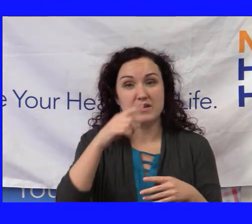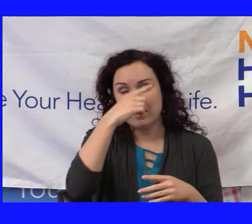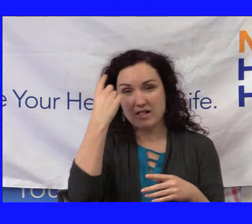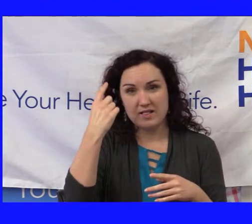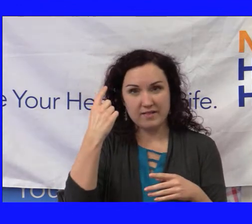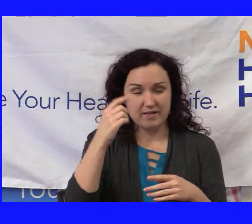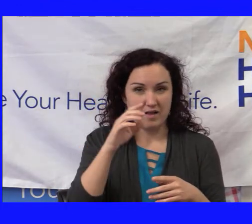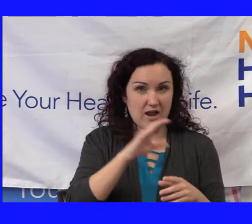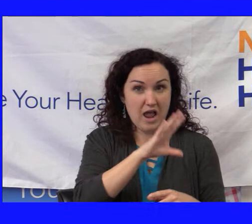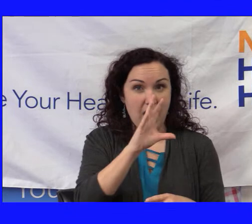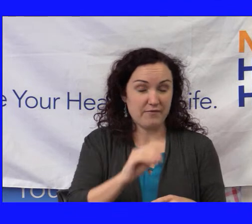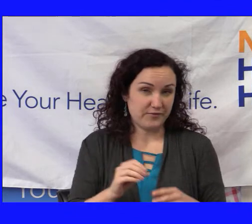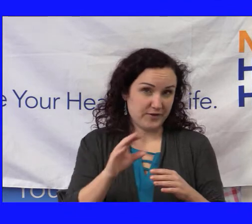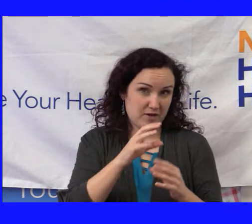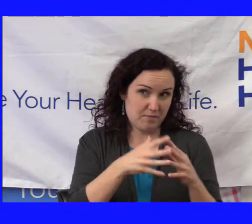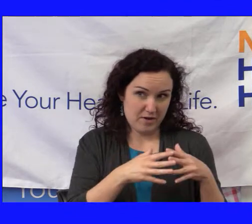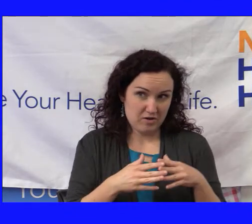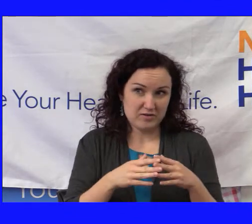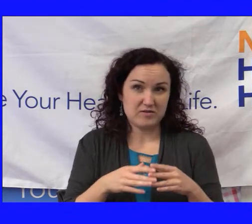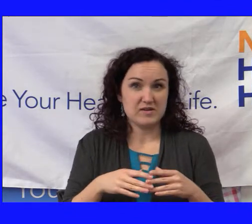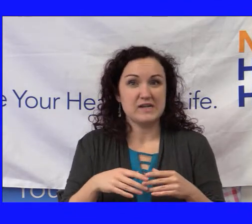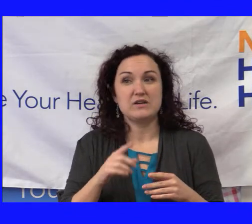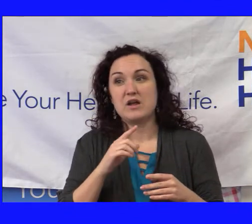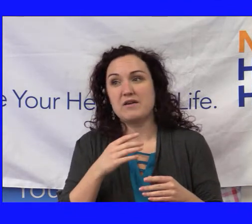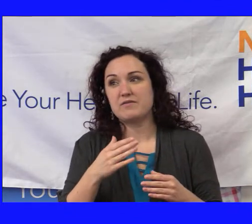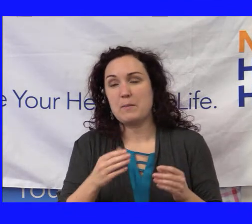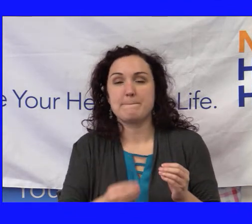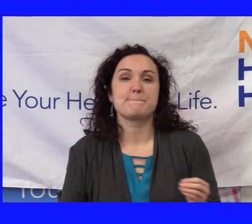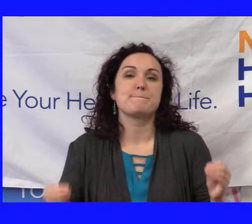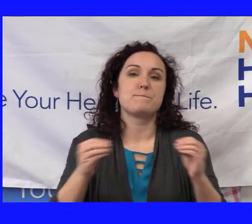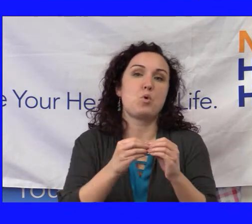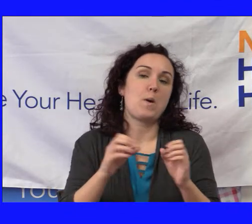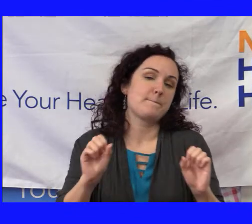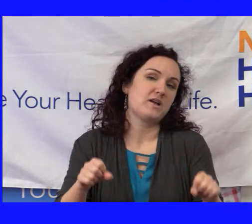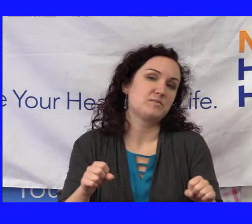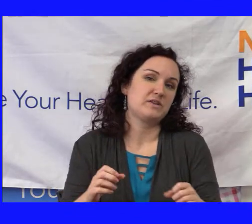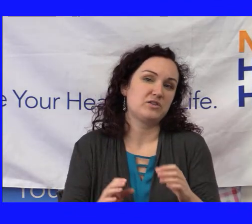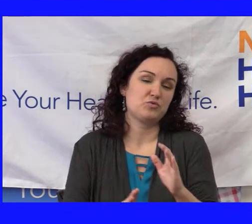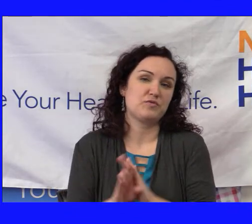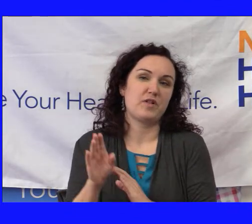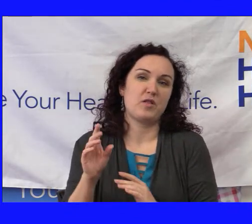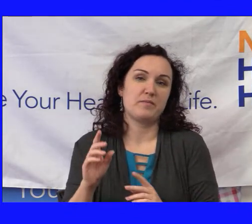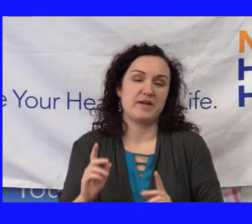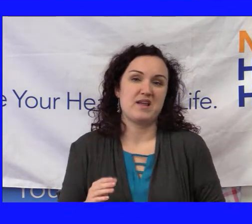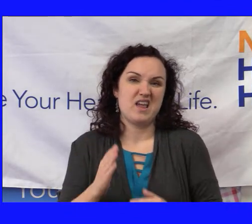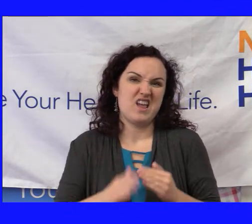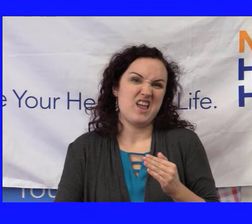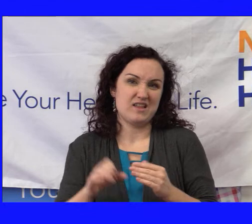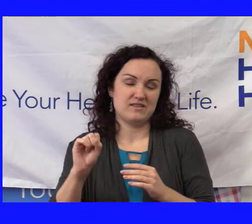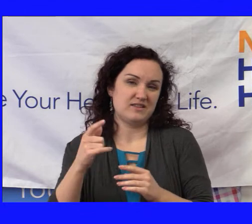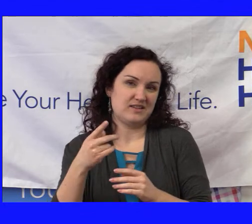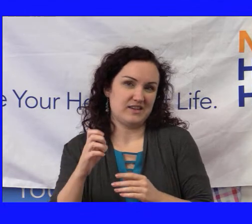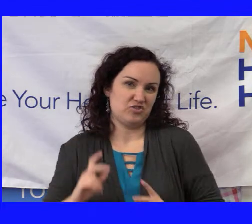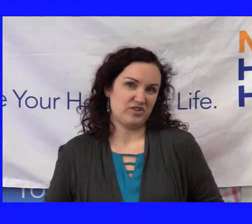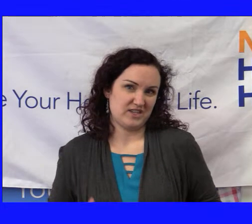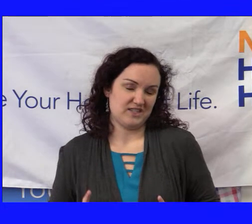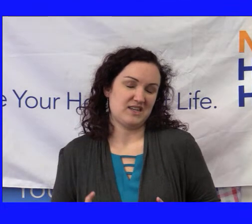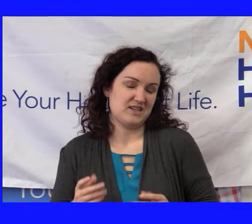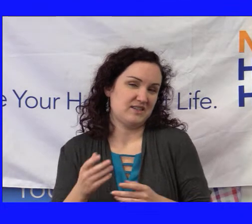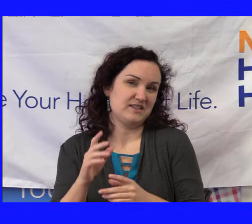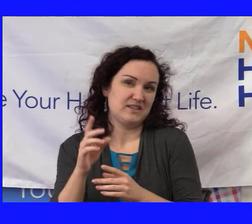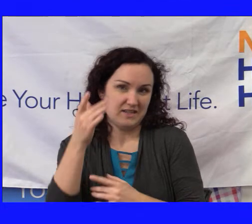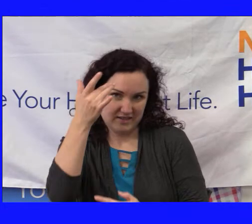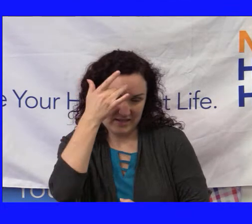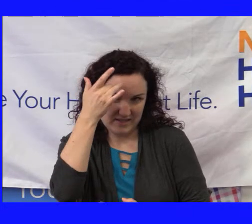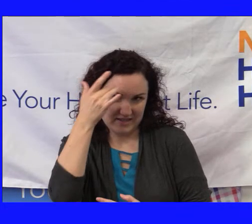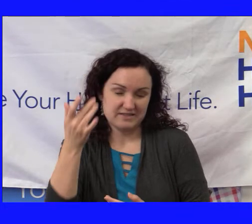3 times greater rate of developing end-stage kidney disease, and Hispanic or Latino Americans have a 1.5 times greater rate than white Americans in the